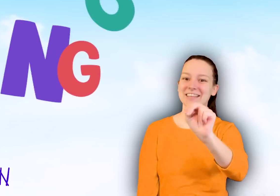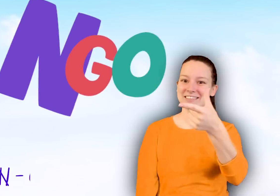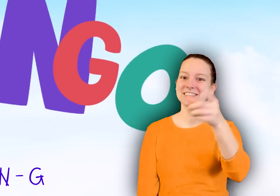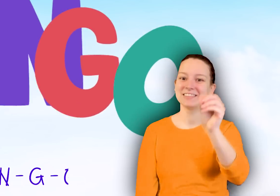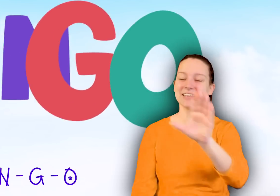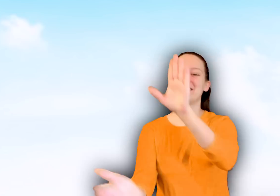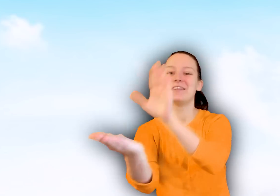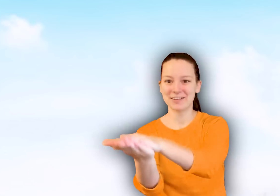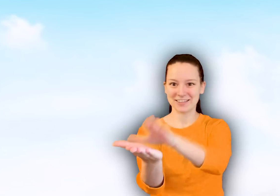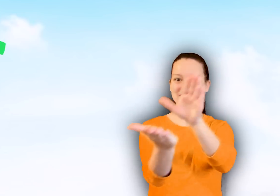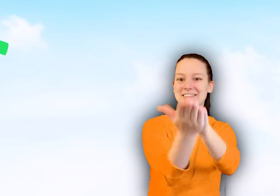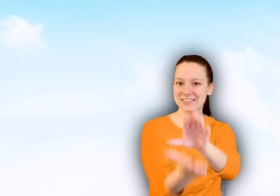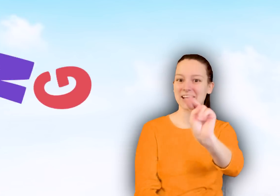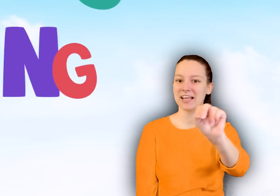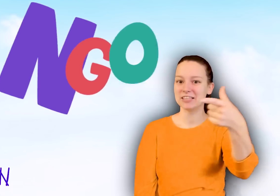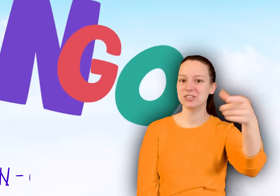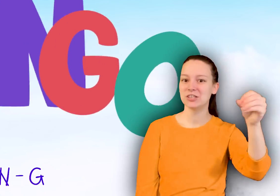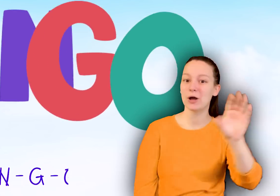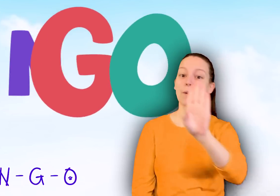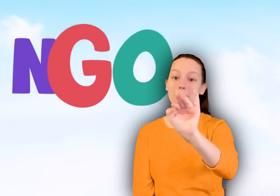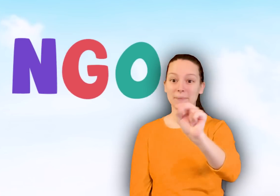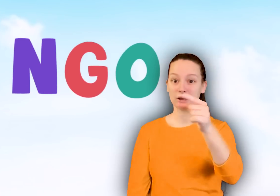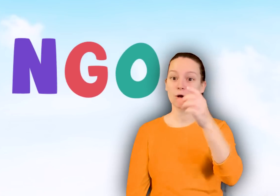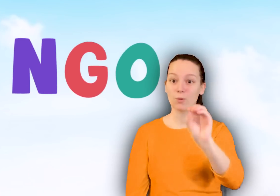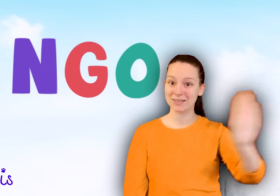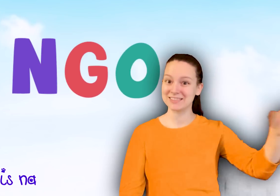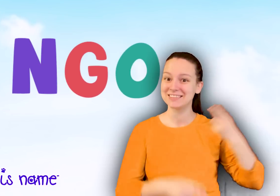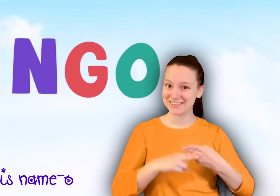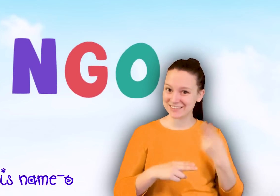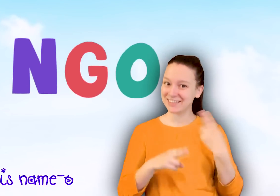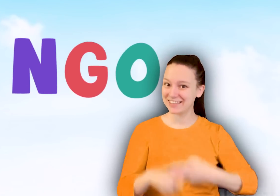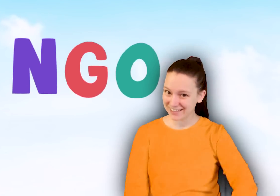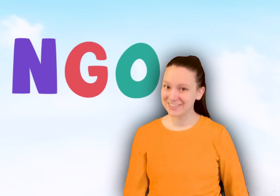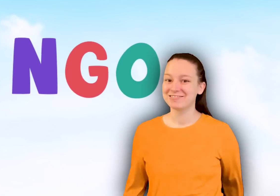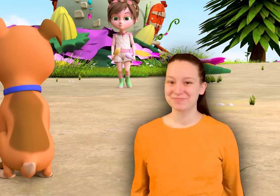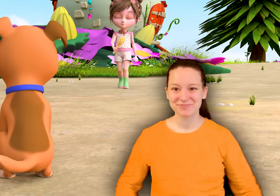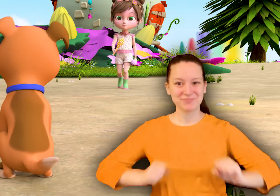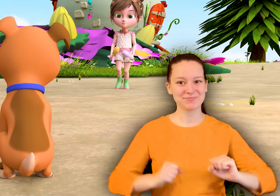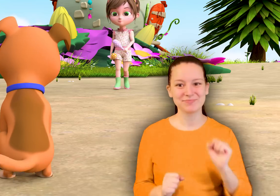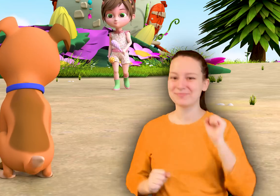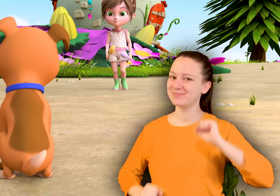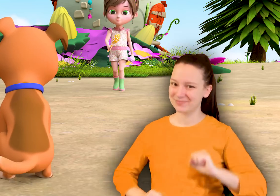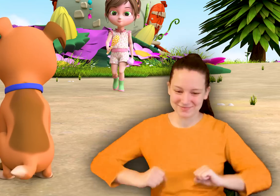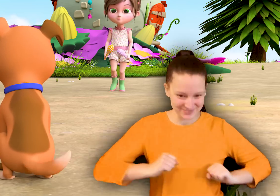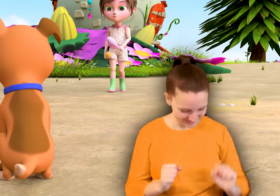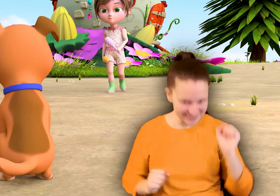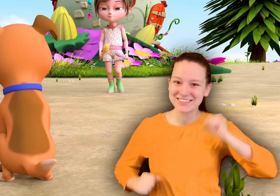NGO NG NGO when Bingo was his name oh